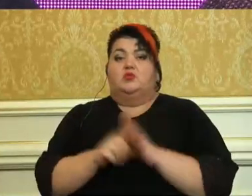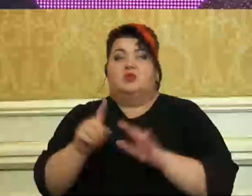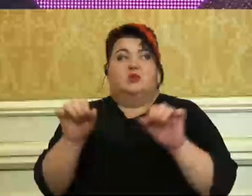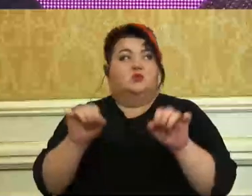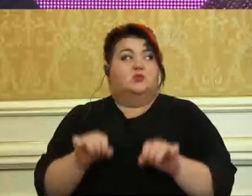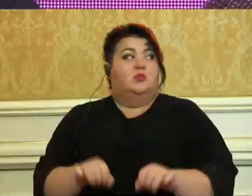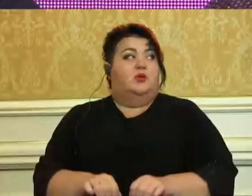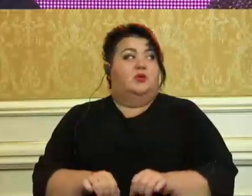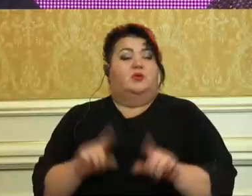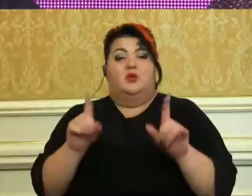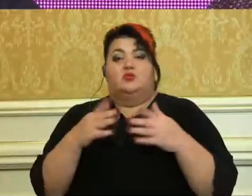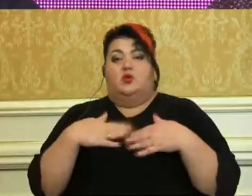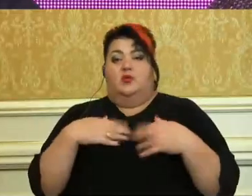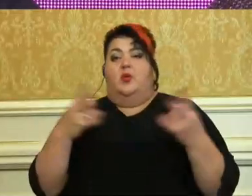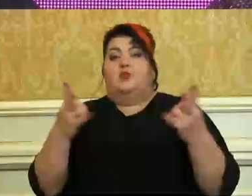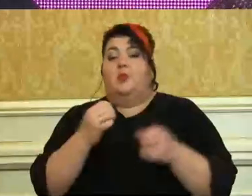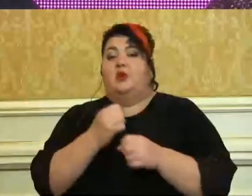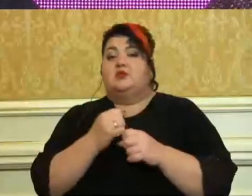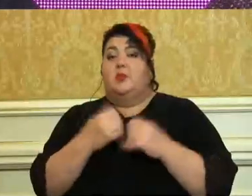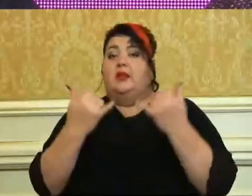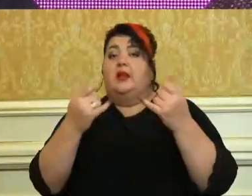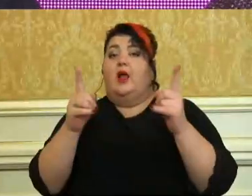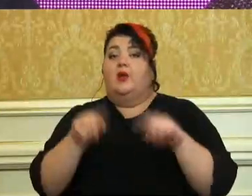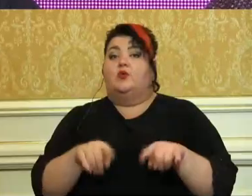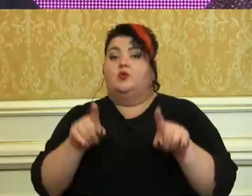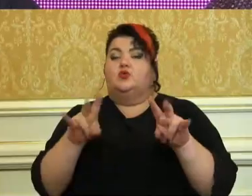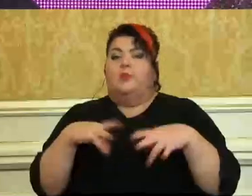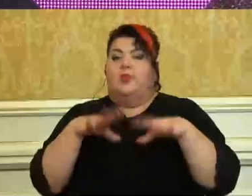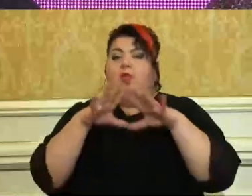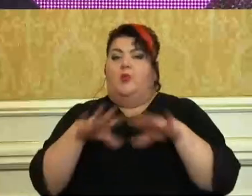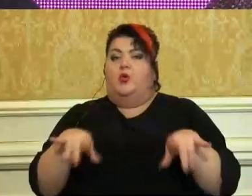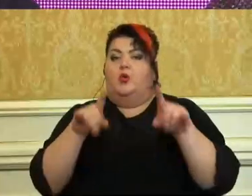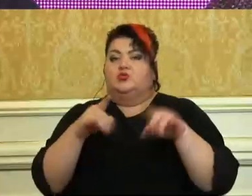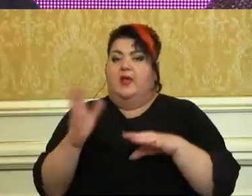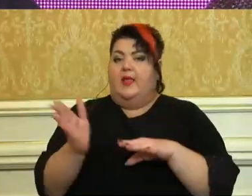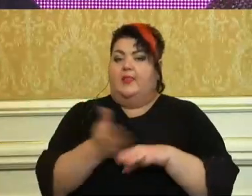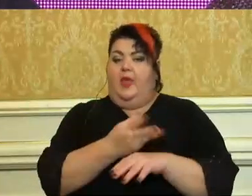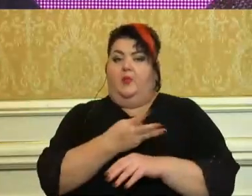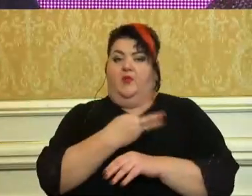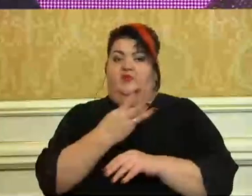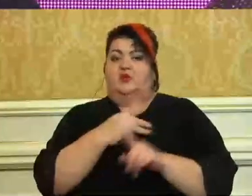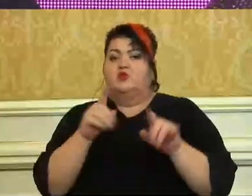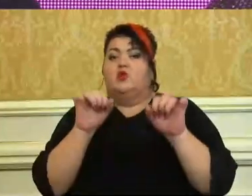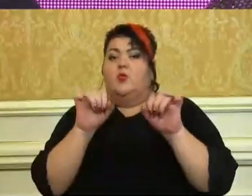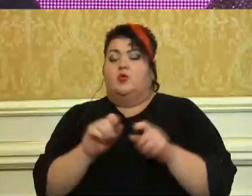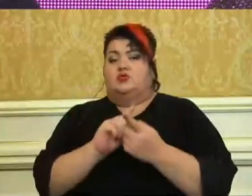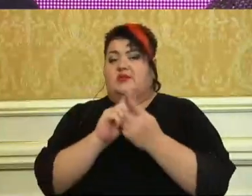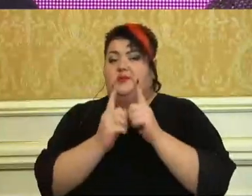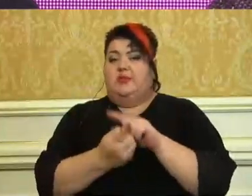to do with that proposal to start as a cleaner day carriers, how to get rid of this